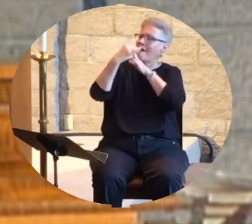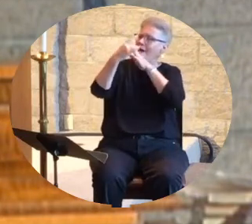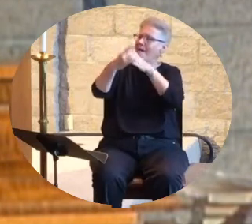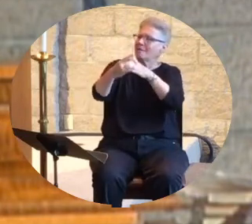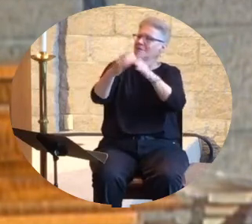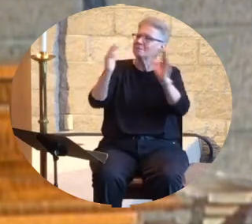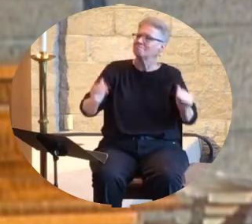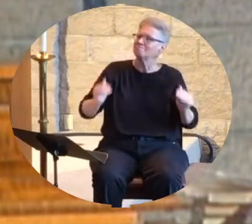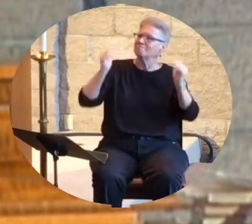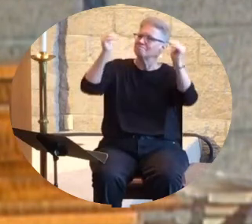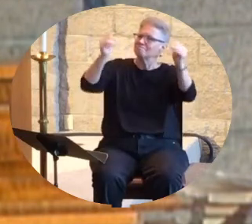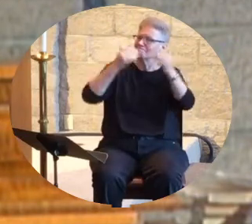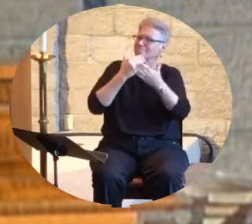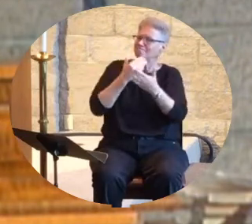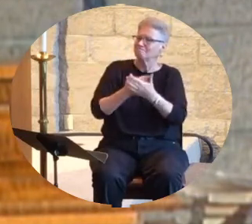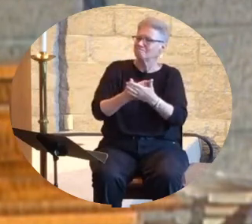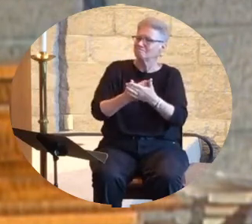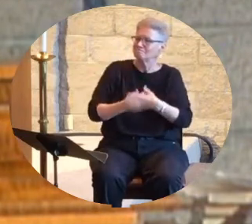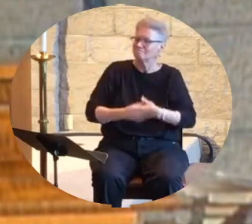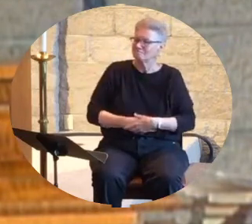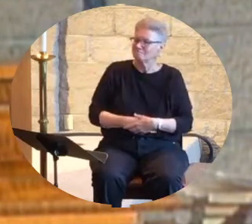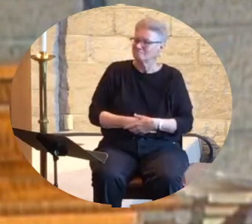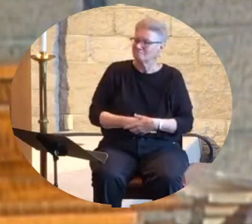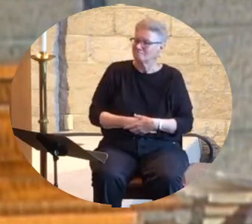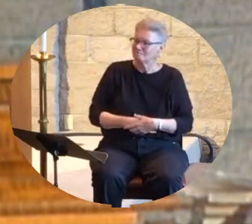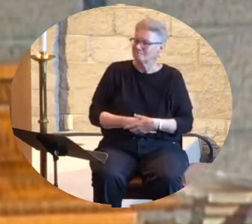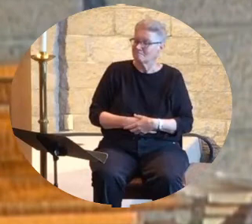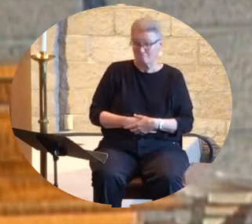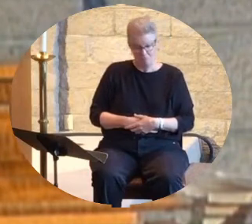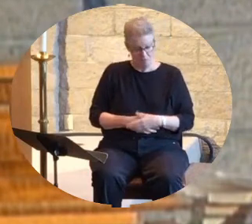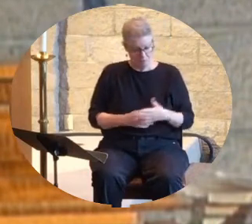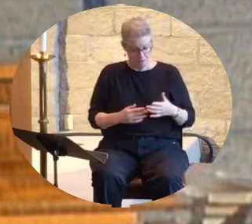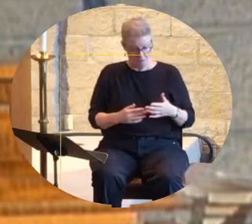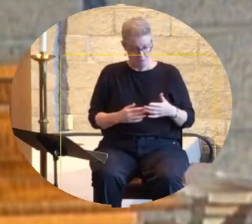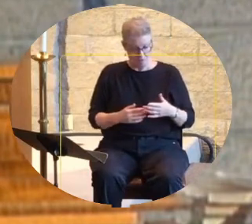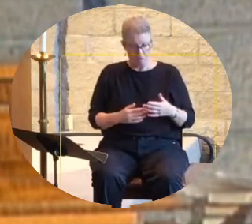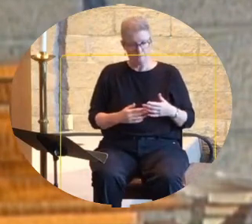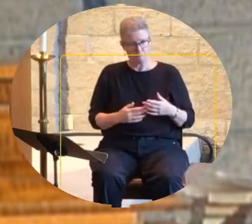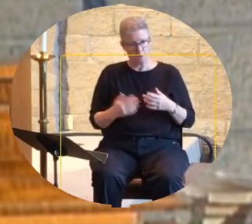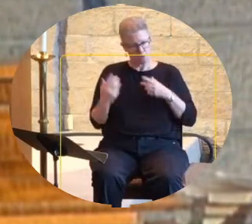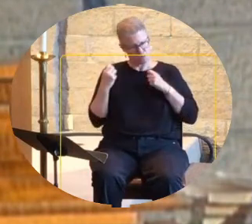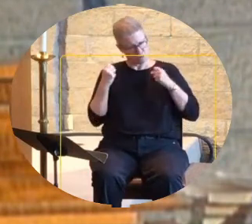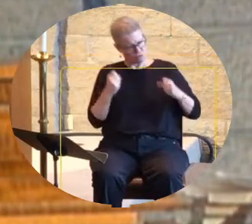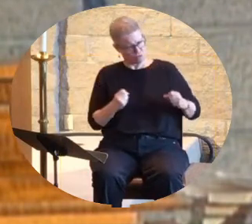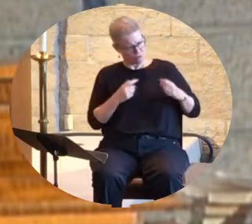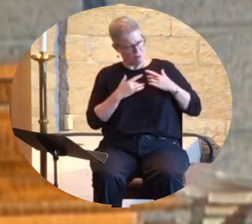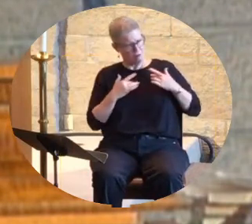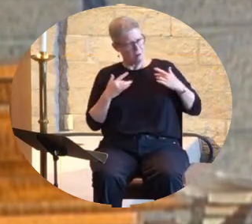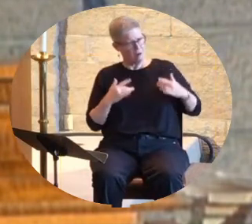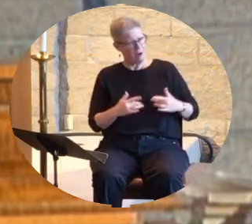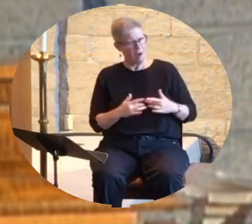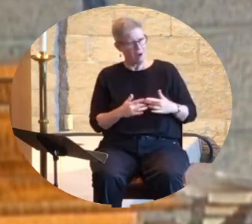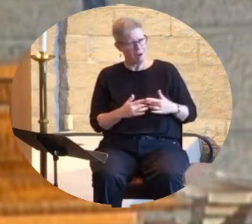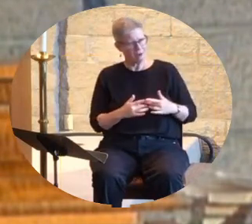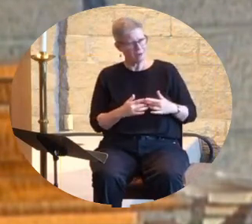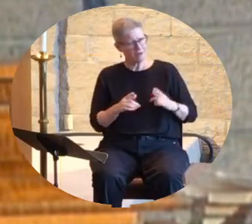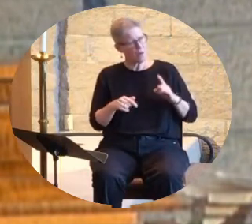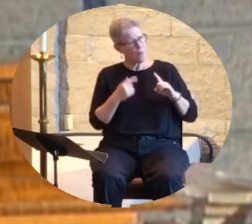When the fullness of a strong heart is directed beyond